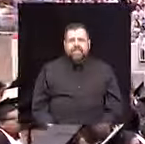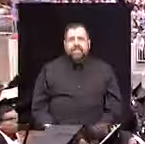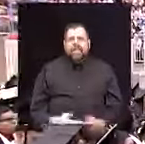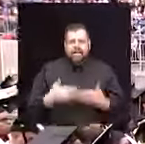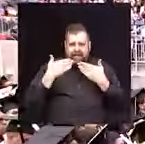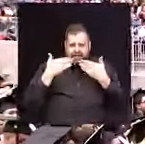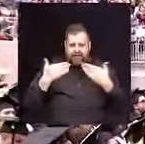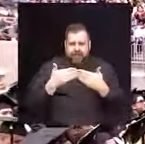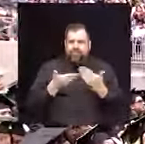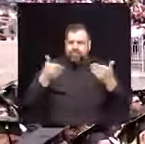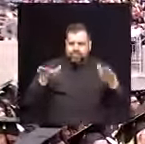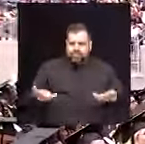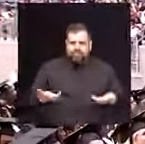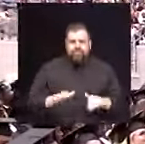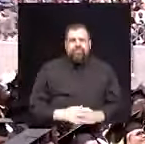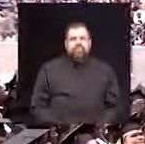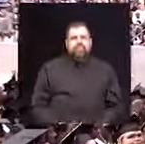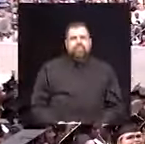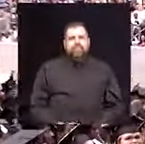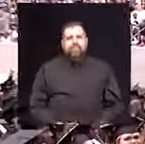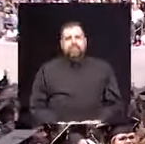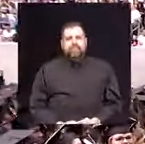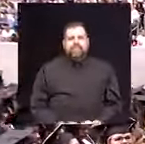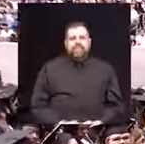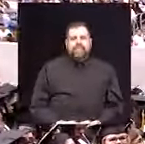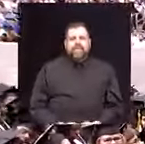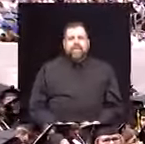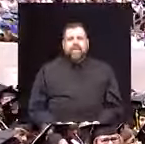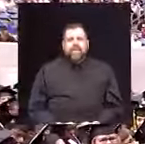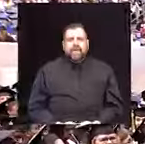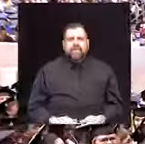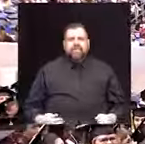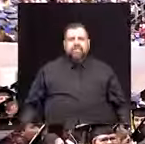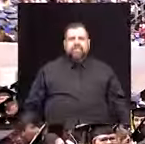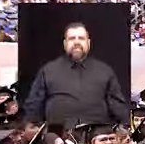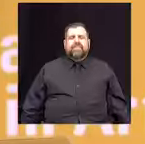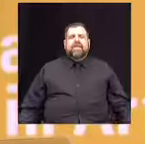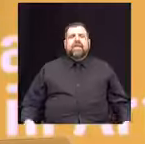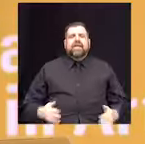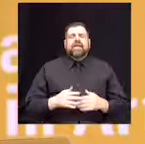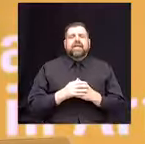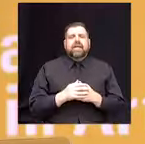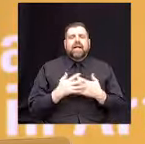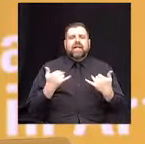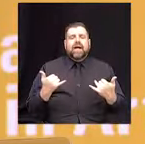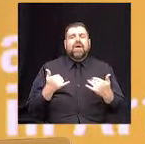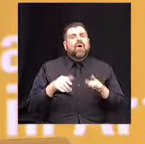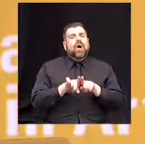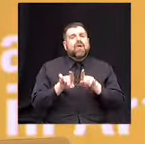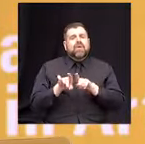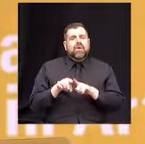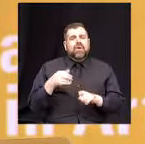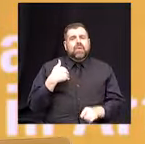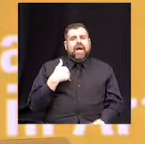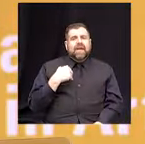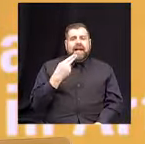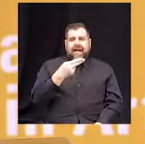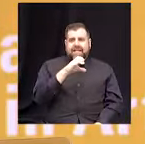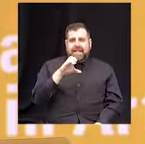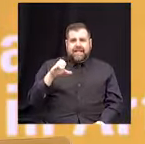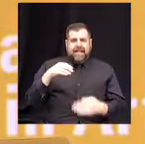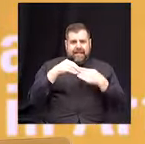Thank you. You may be seated. Now with us are the members of our distinguished HCC leadership